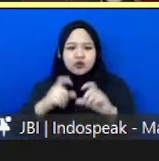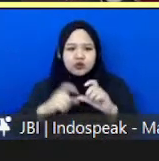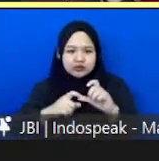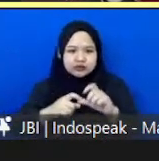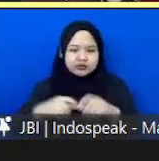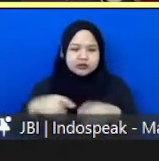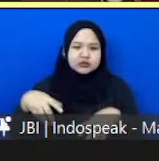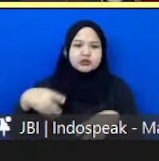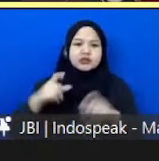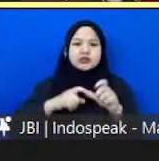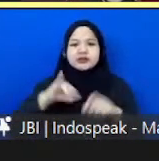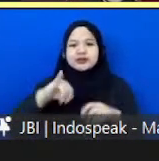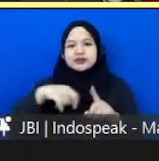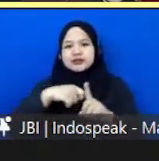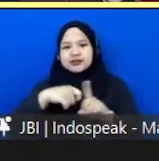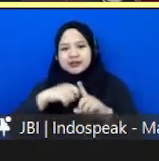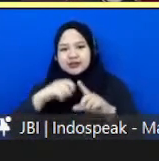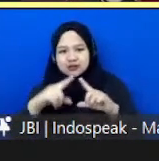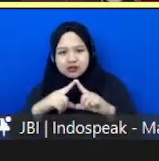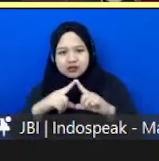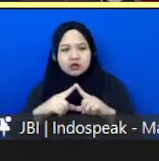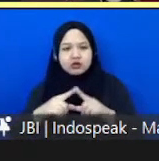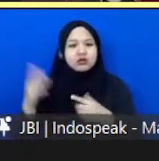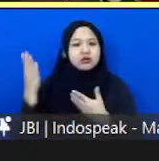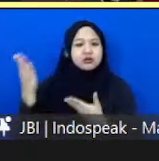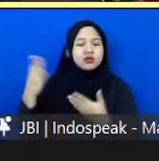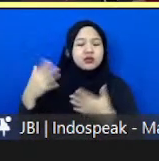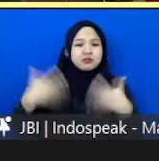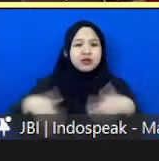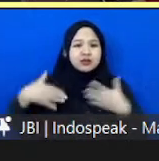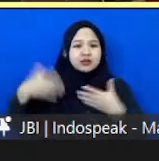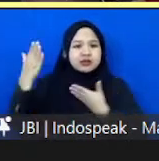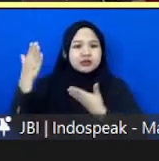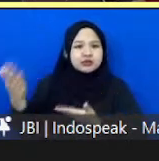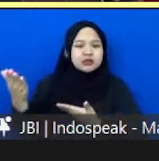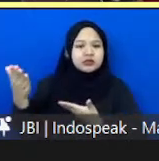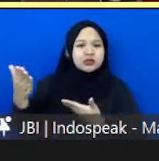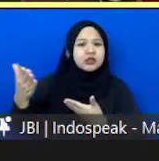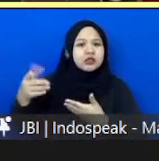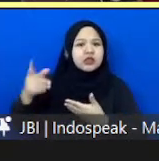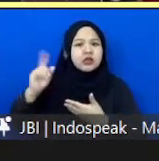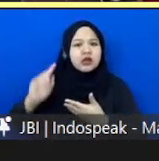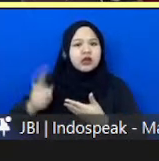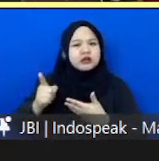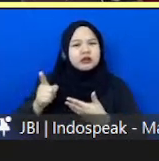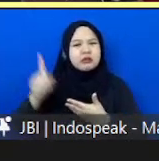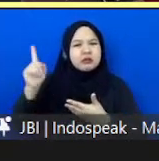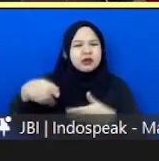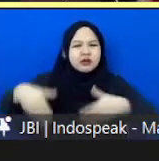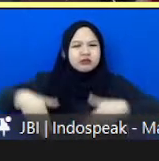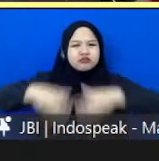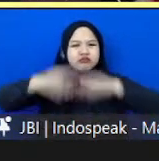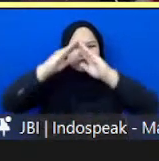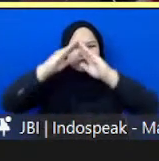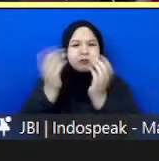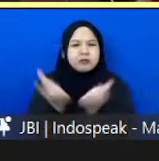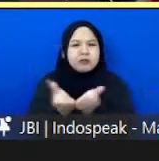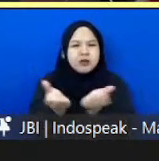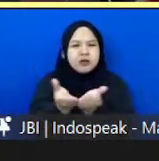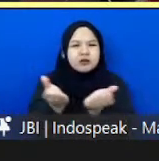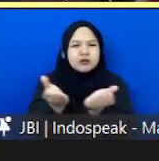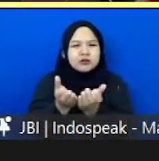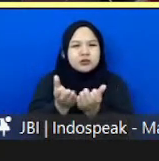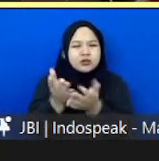Sika. And he and the Chameleon Fratres would build a special bamboo and iron barred layered